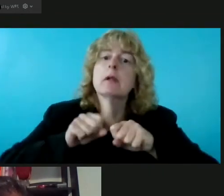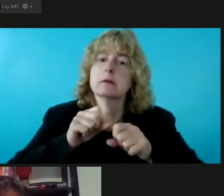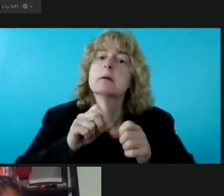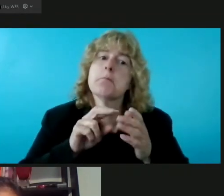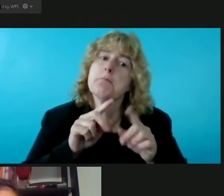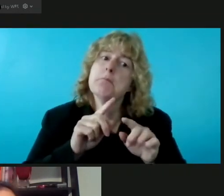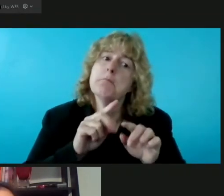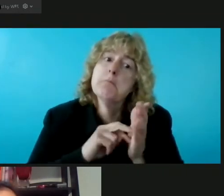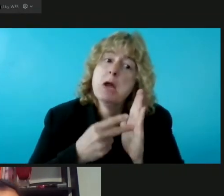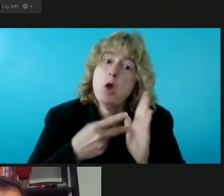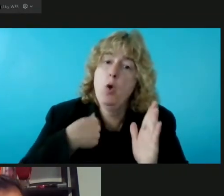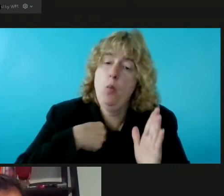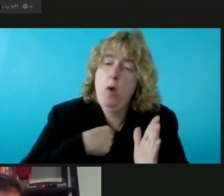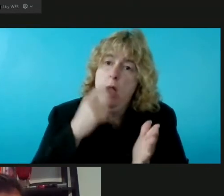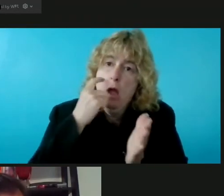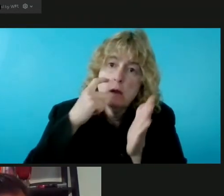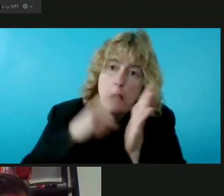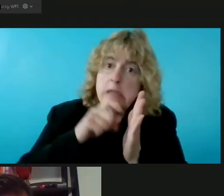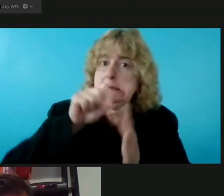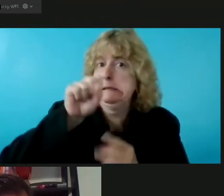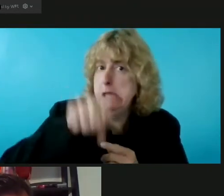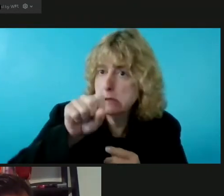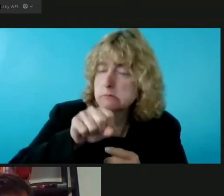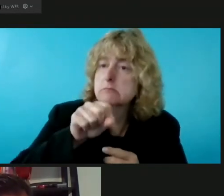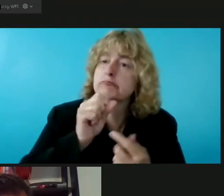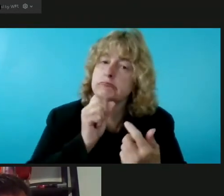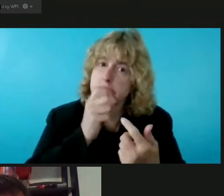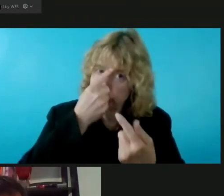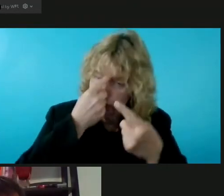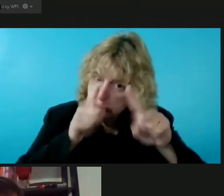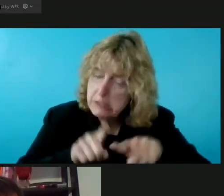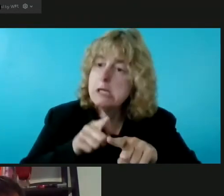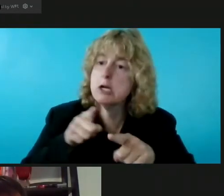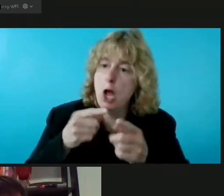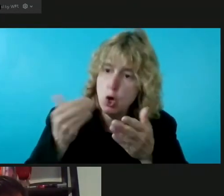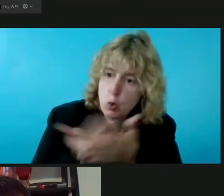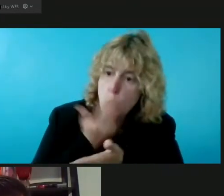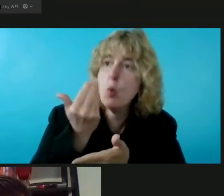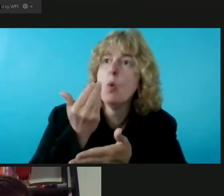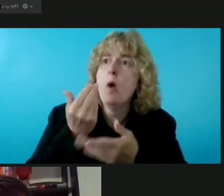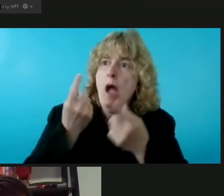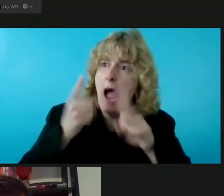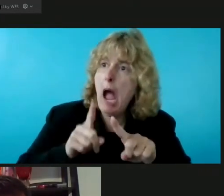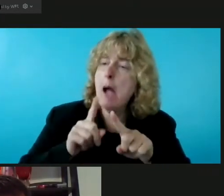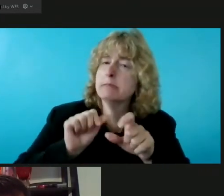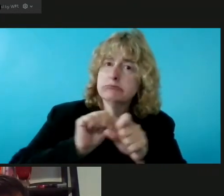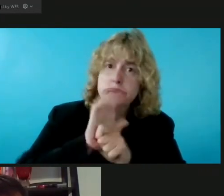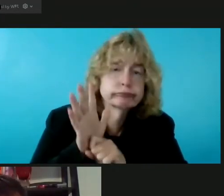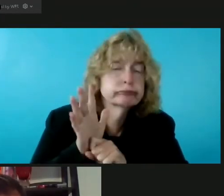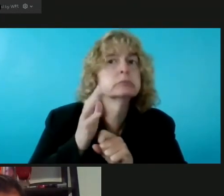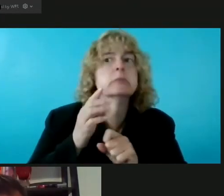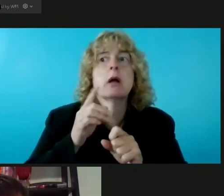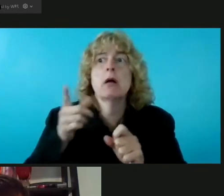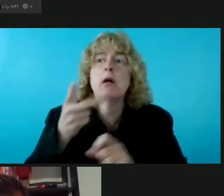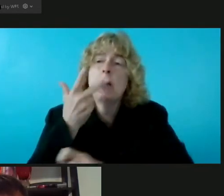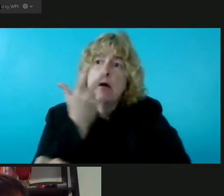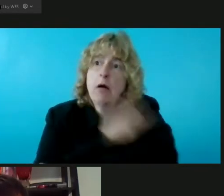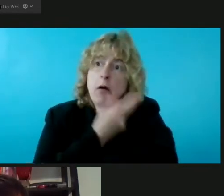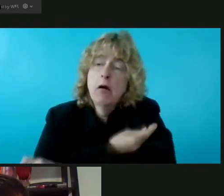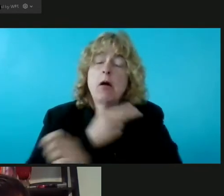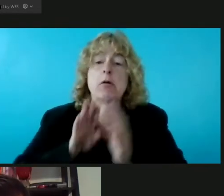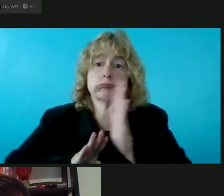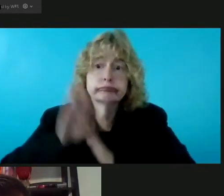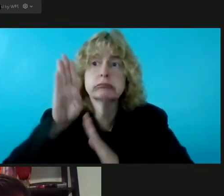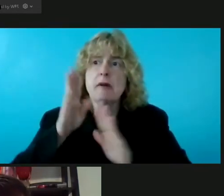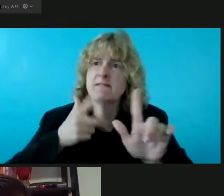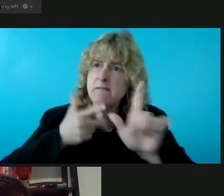yes, this is new. Yes, these vaccines were developed quickly, but to help explain why we believe they're safe, I think that's so